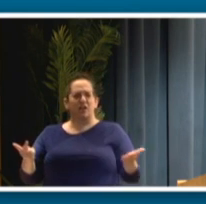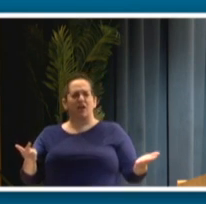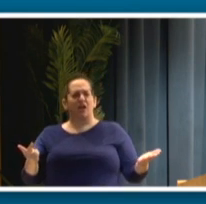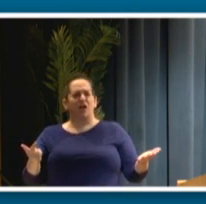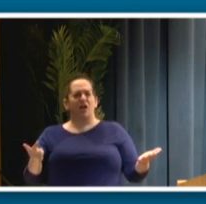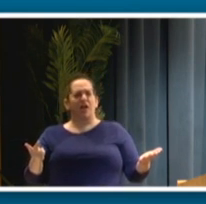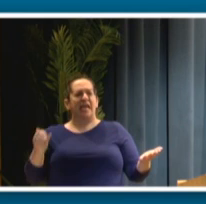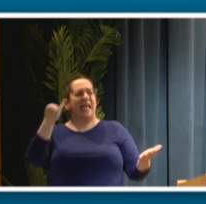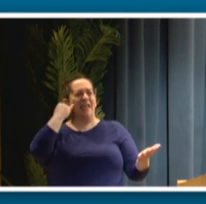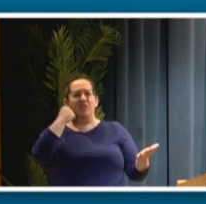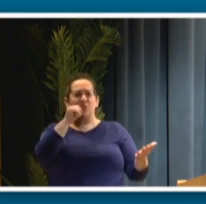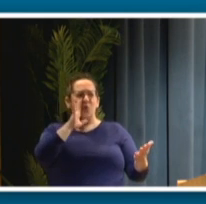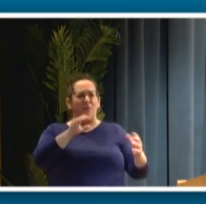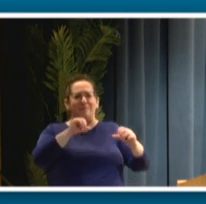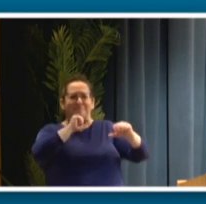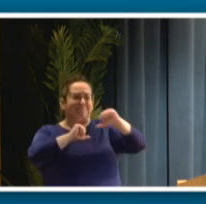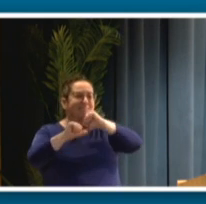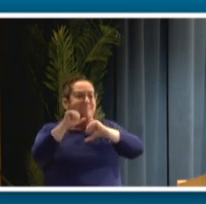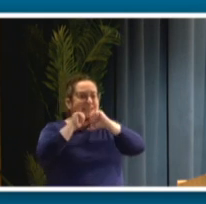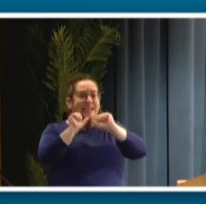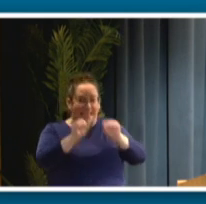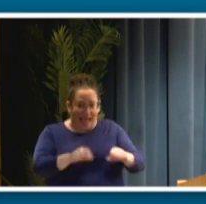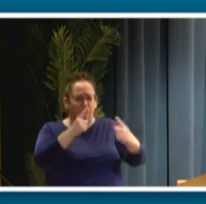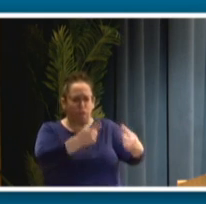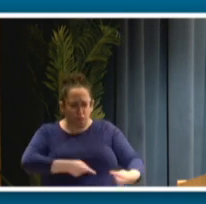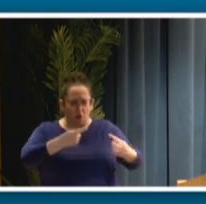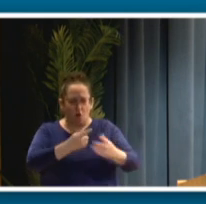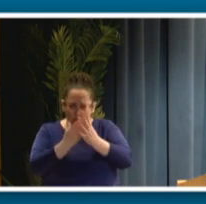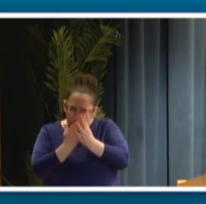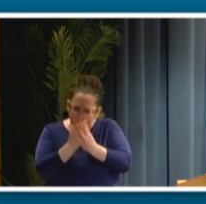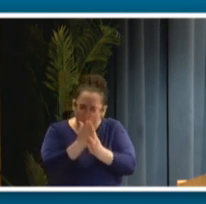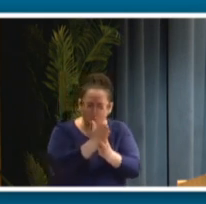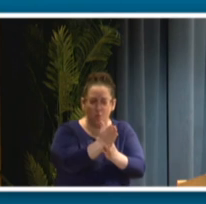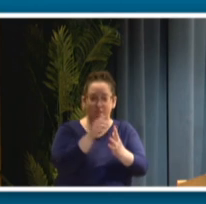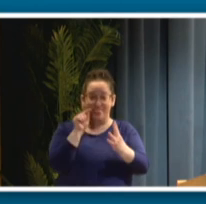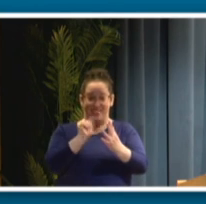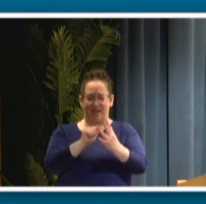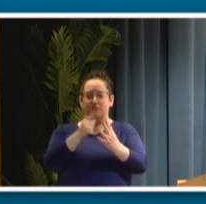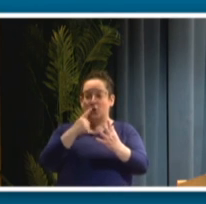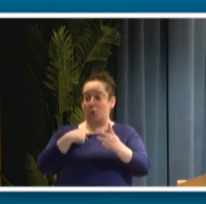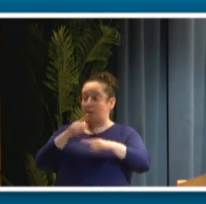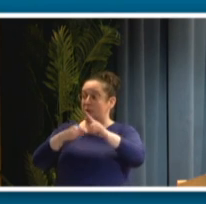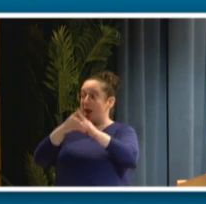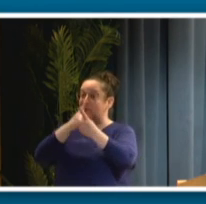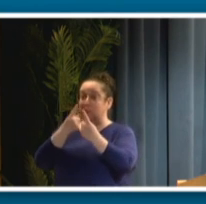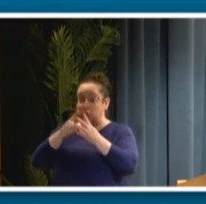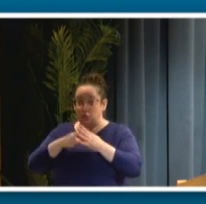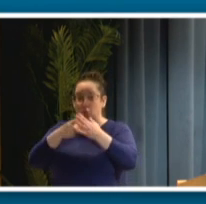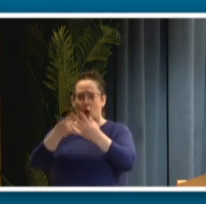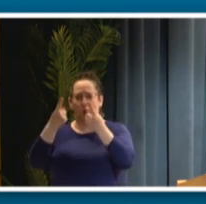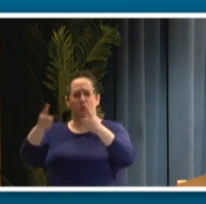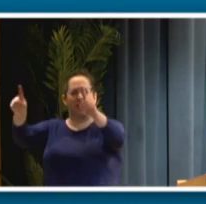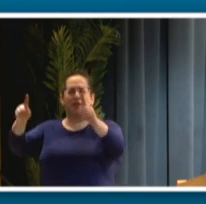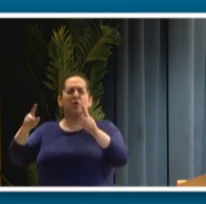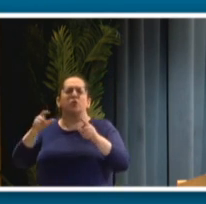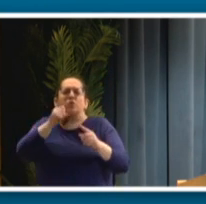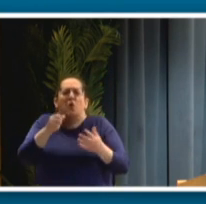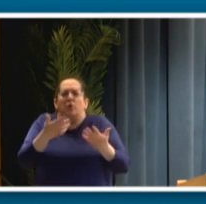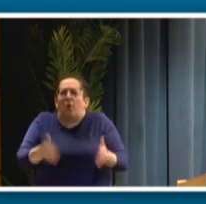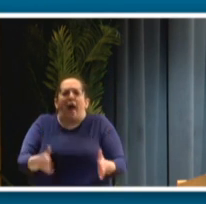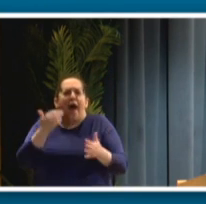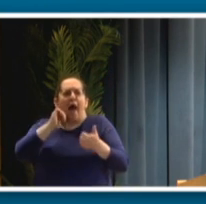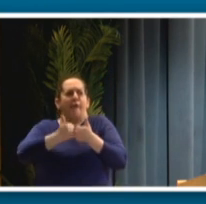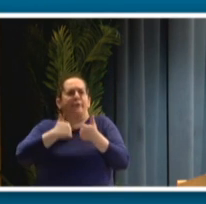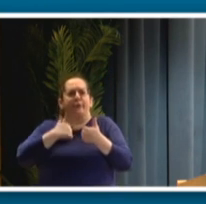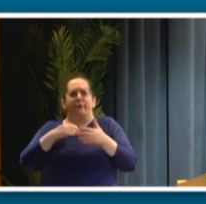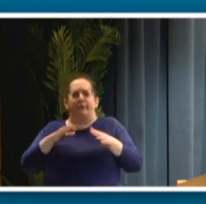winning, right? But on the flip side of that, you got to have support around you, right? One person, to be able to